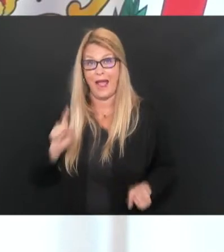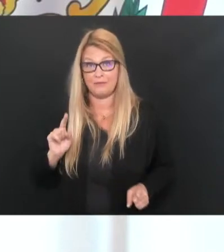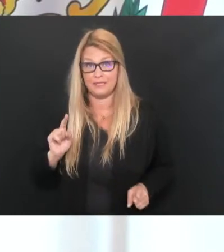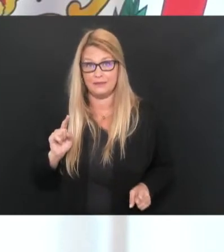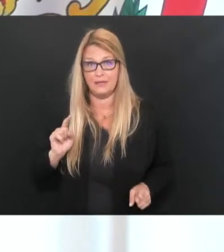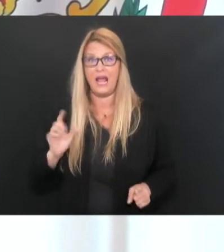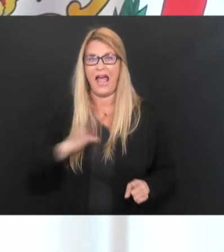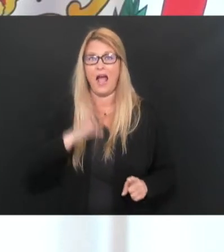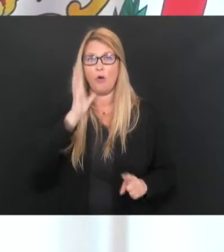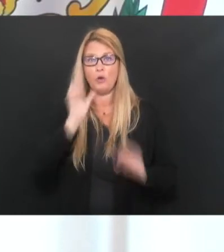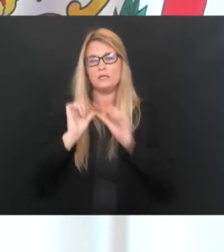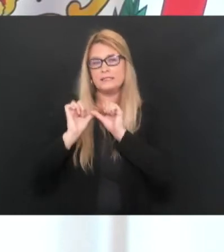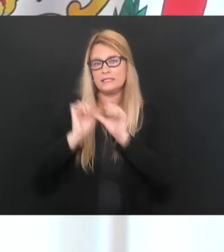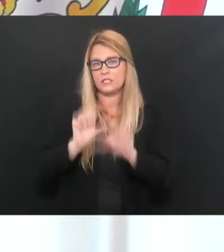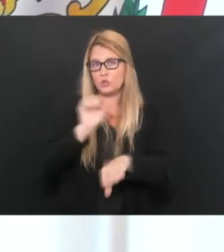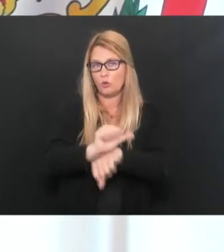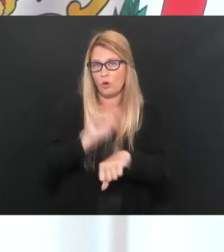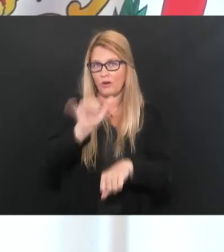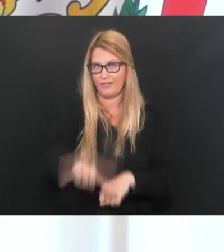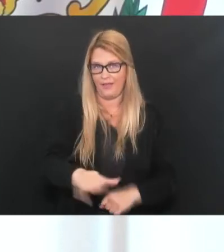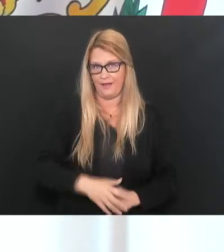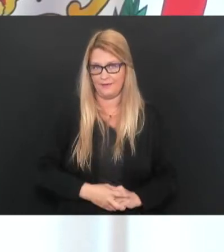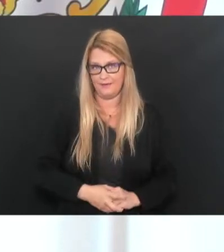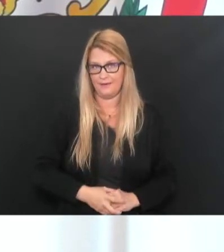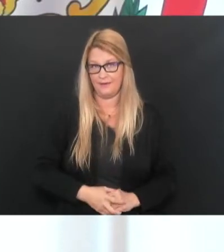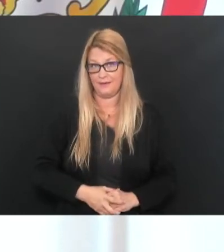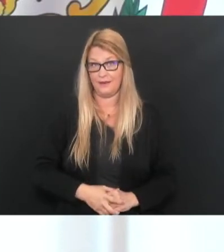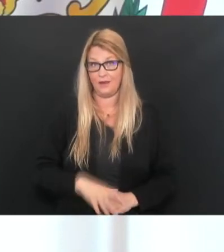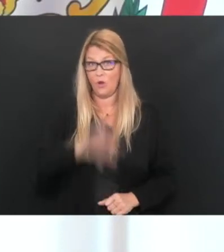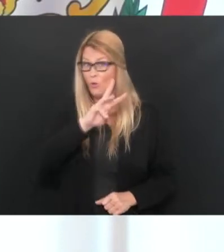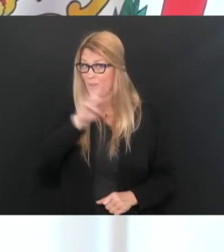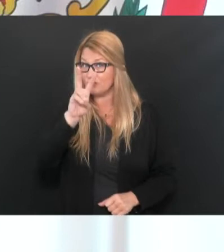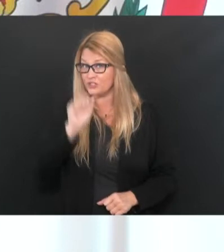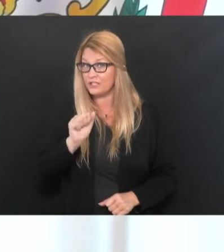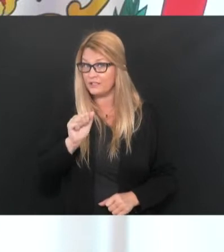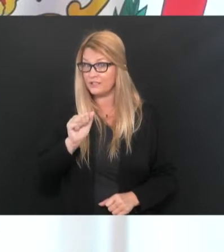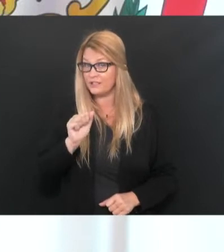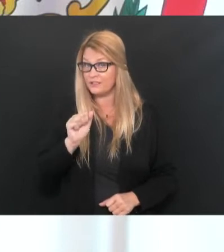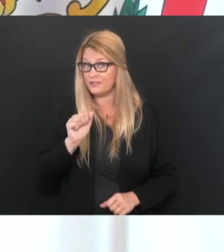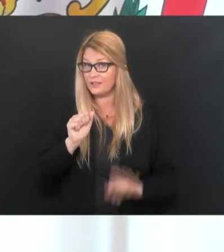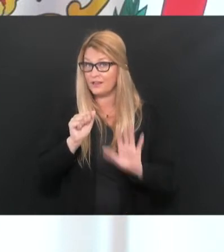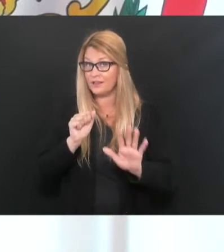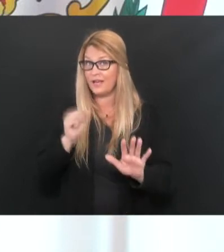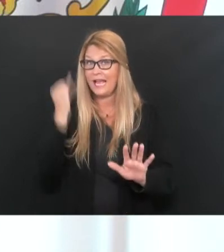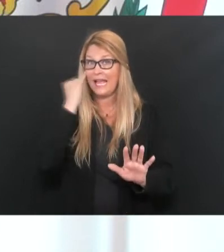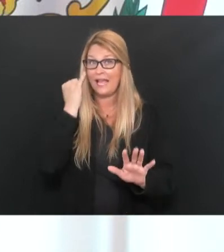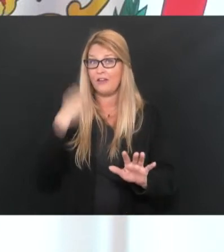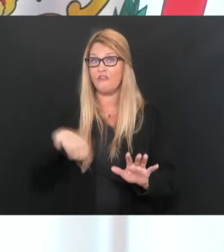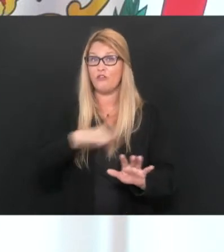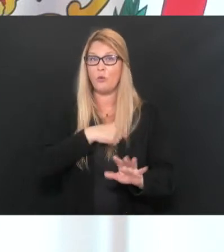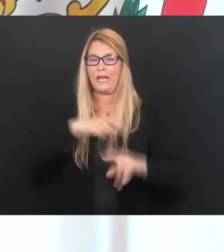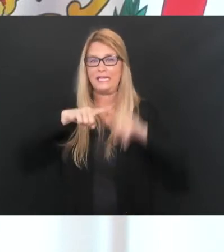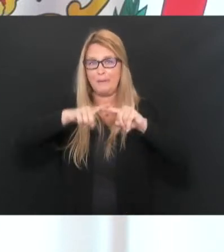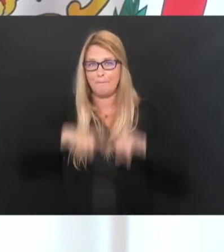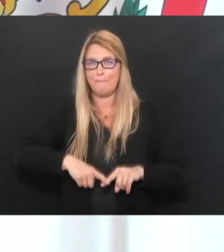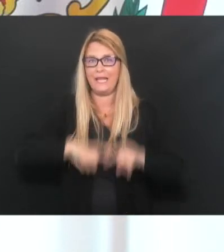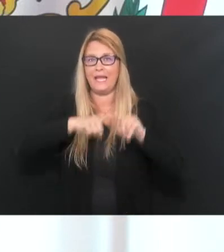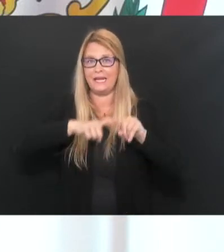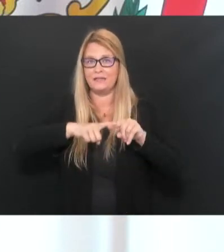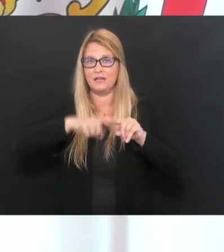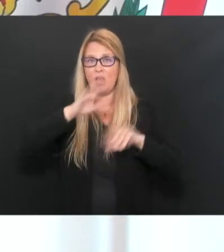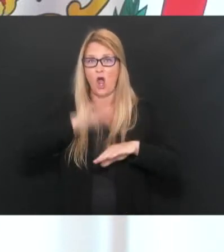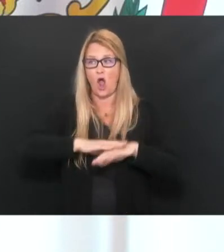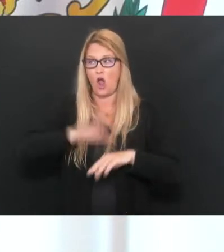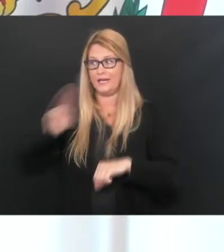Absolutely, if we don't watch out in West Virginia, and we sit back and rely wholeheartedly on our